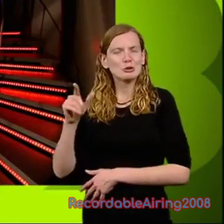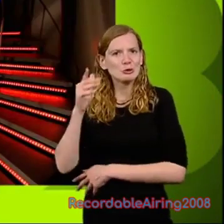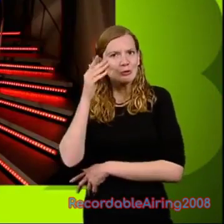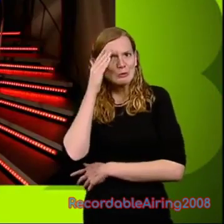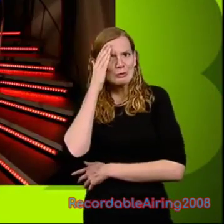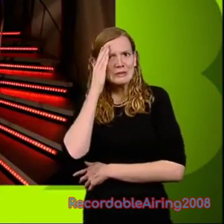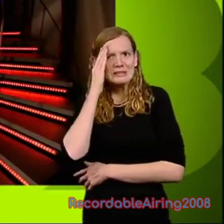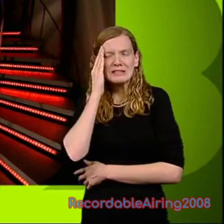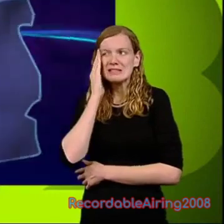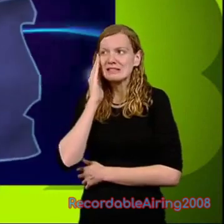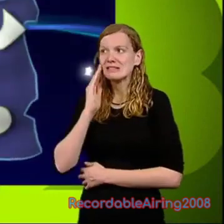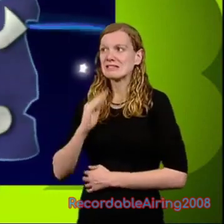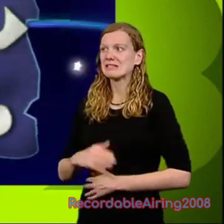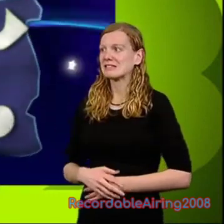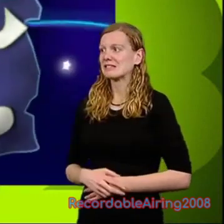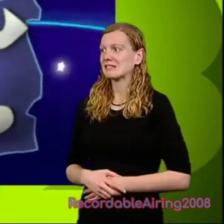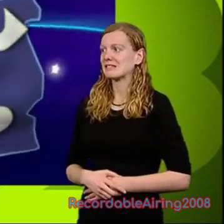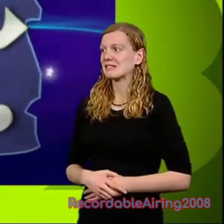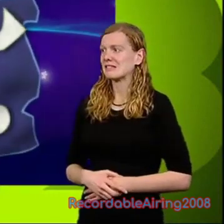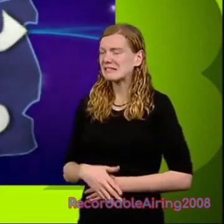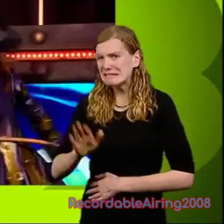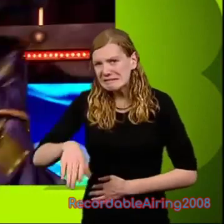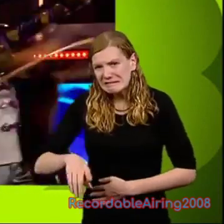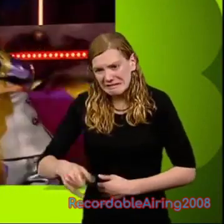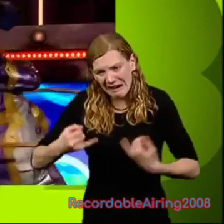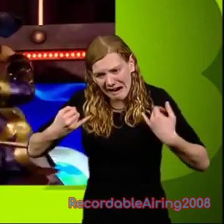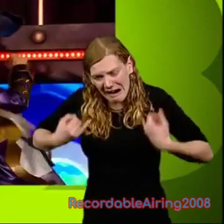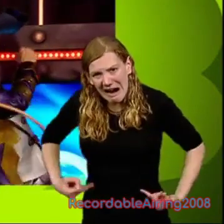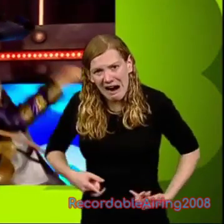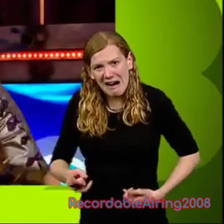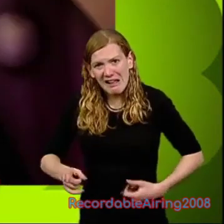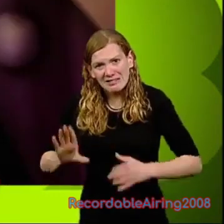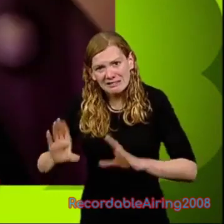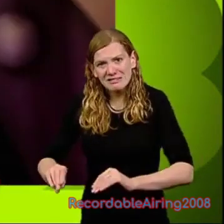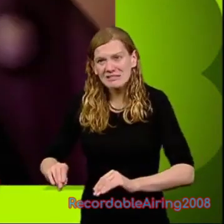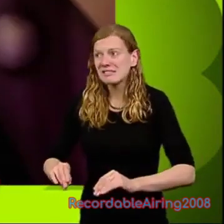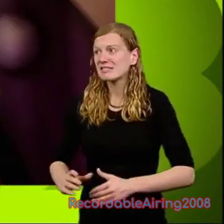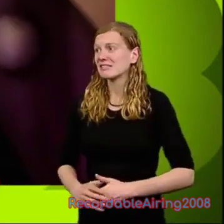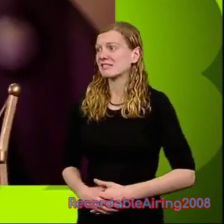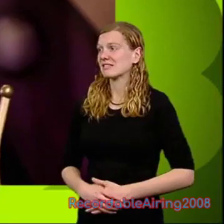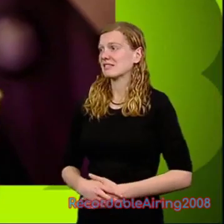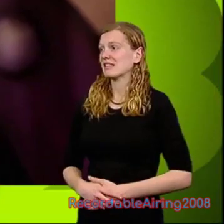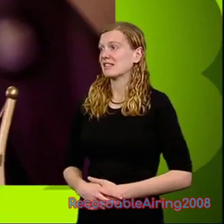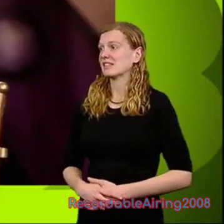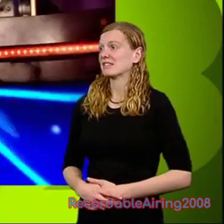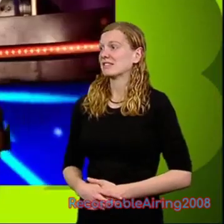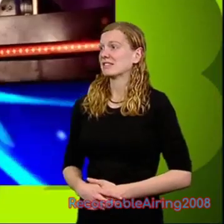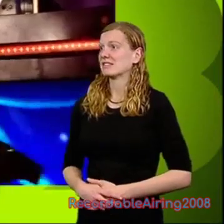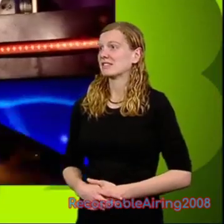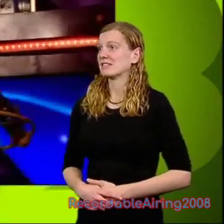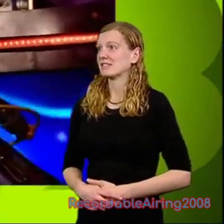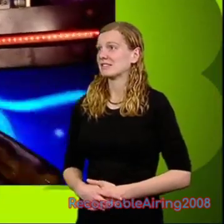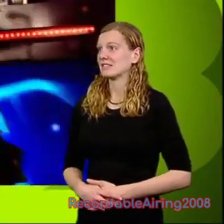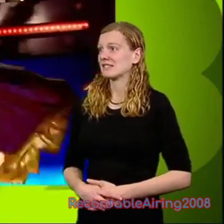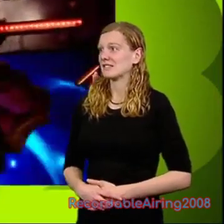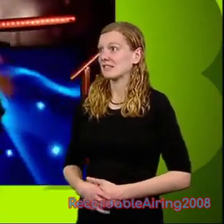Oh, Rex! Not you too! Steady on, Captain. You're a sick man, remember?